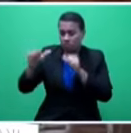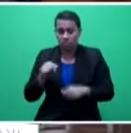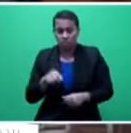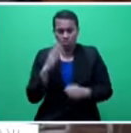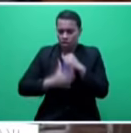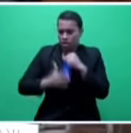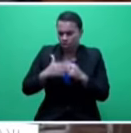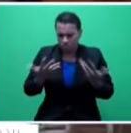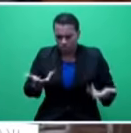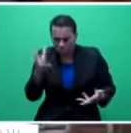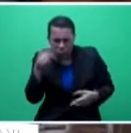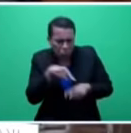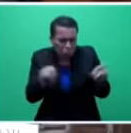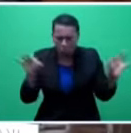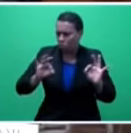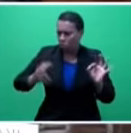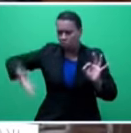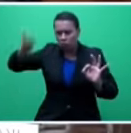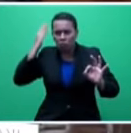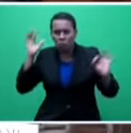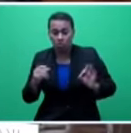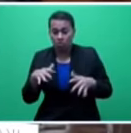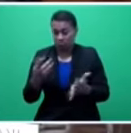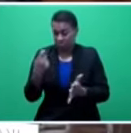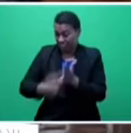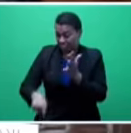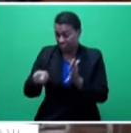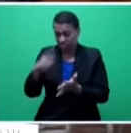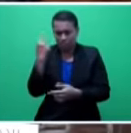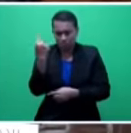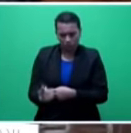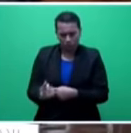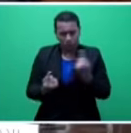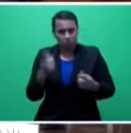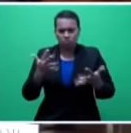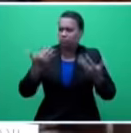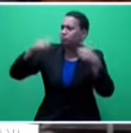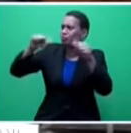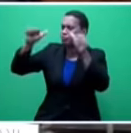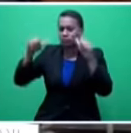of a poor person taxing himself to prosperity." End of quote.